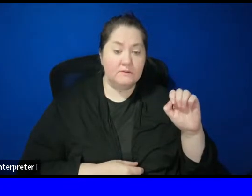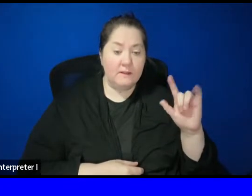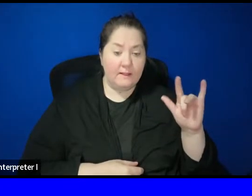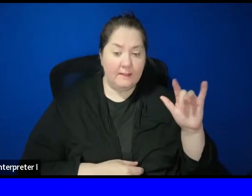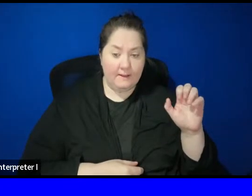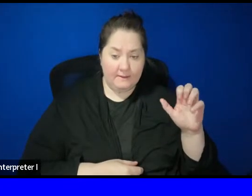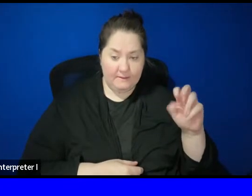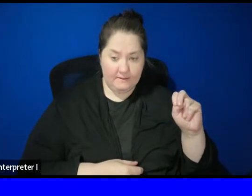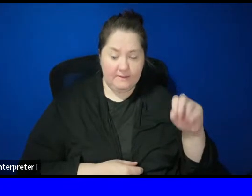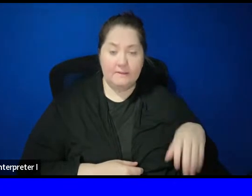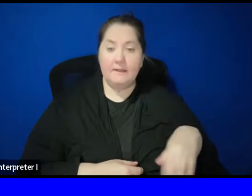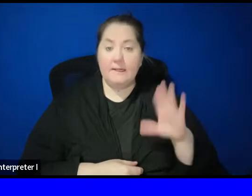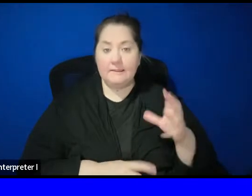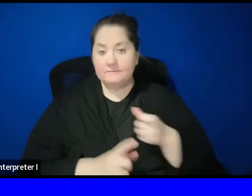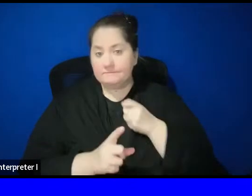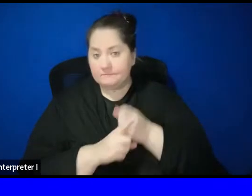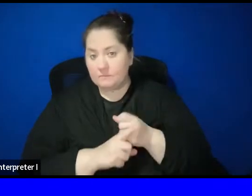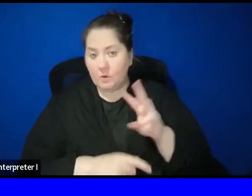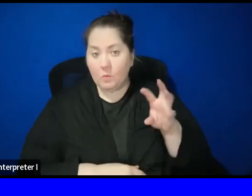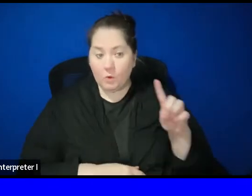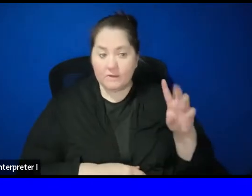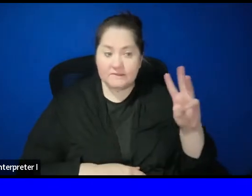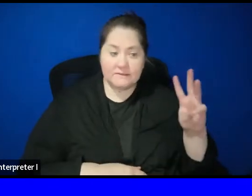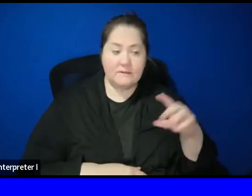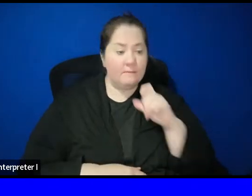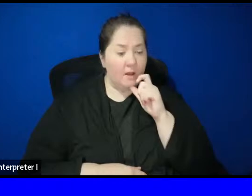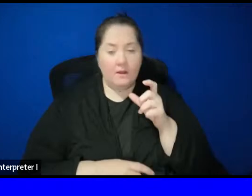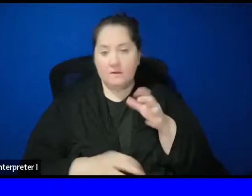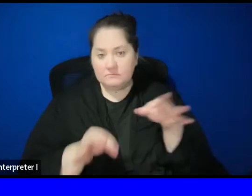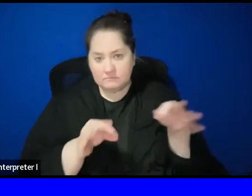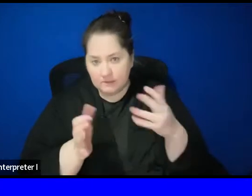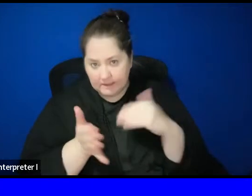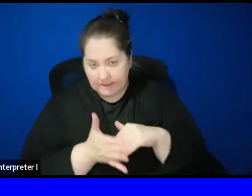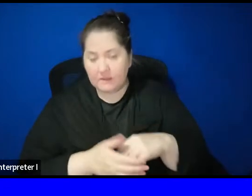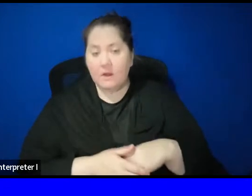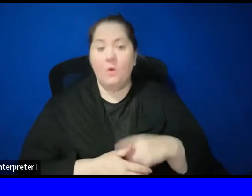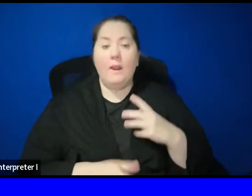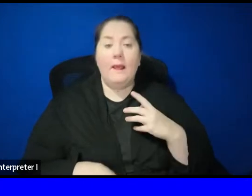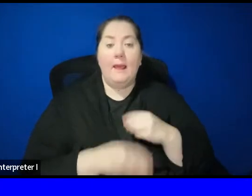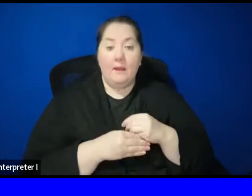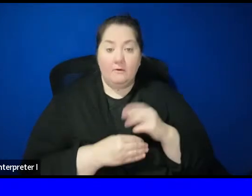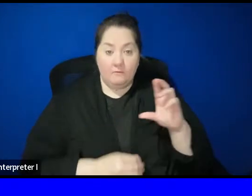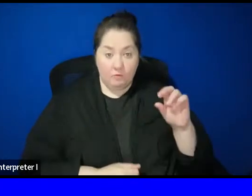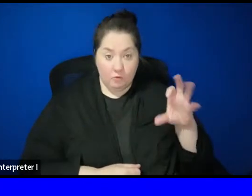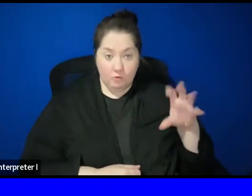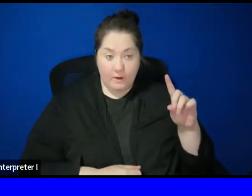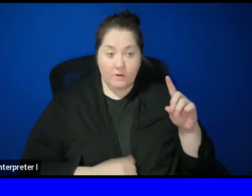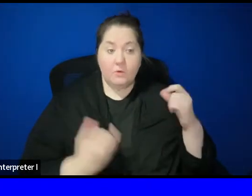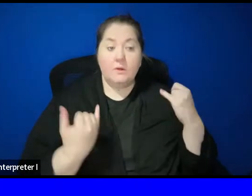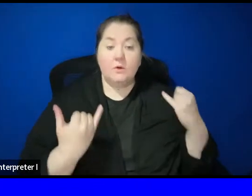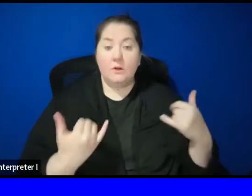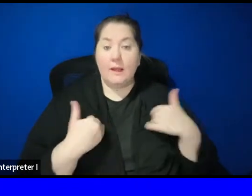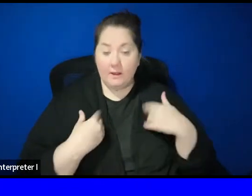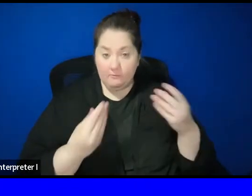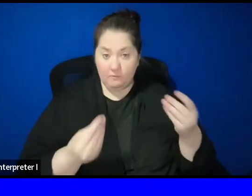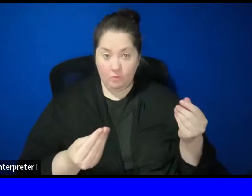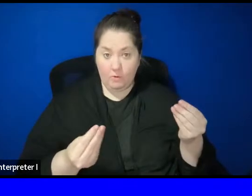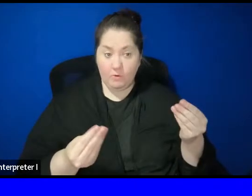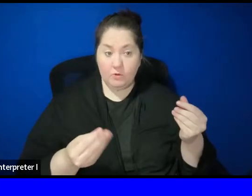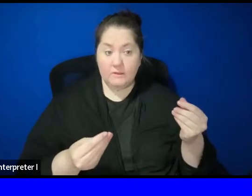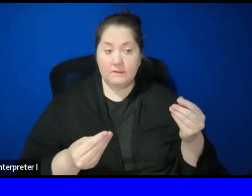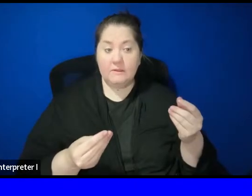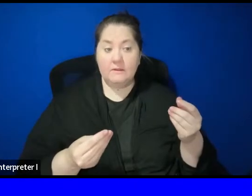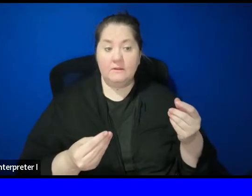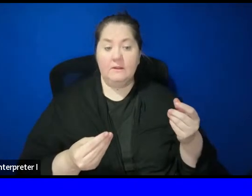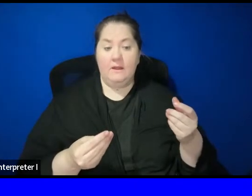he had on Ward 6 and his neighbors. So I'm not going to go over that again. I do just want to add for the record, we currently have a property that is abutting and